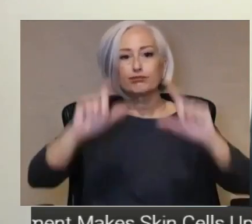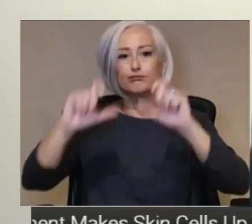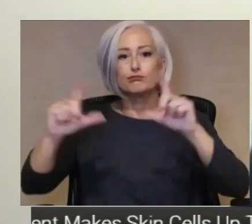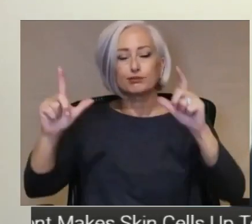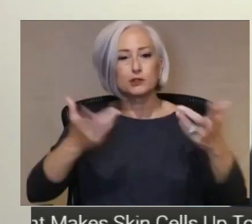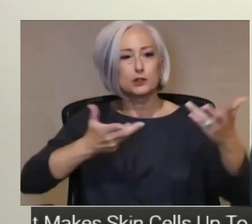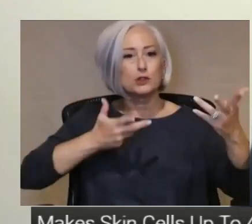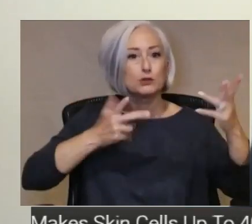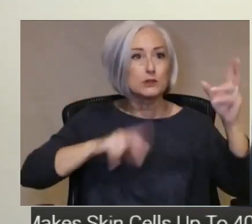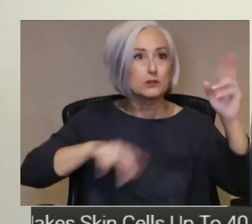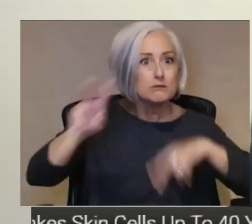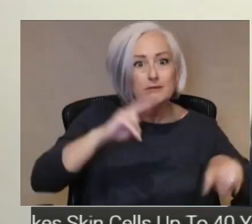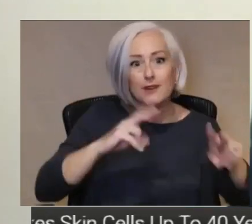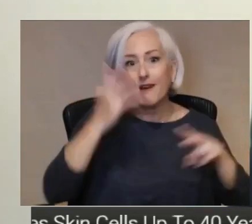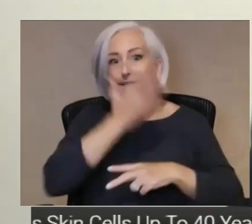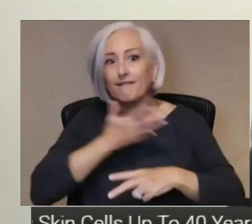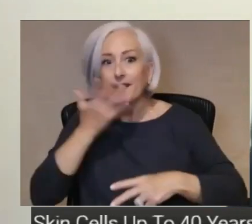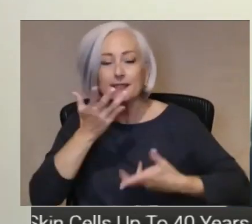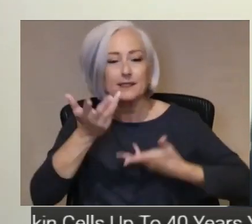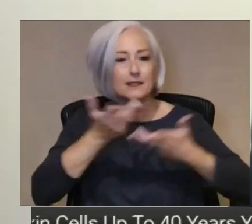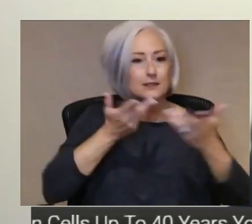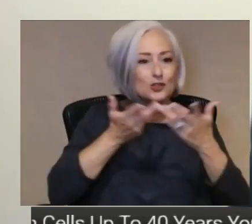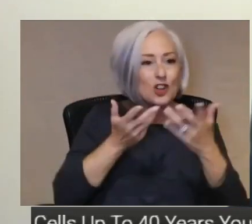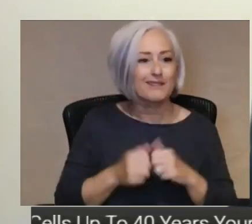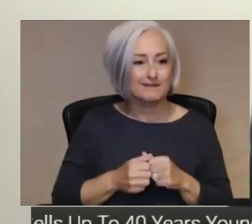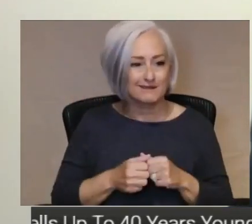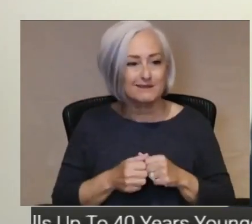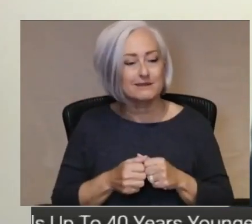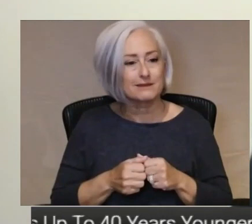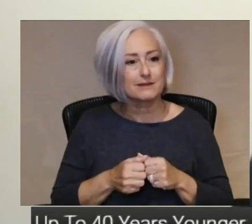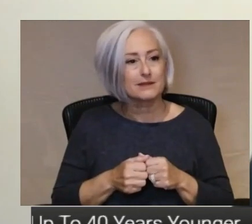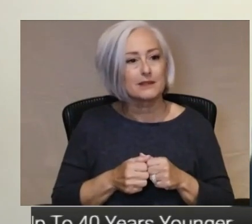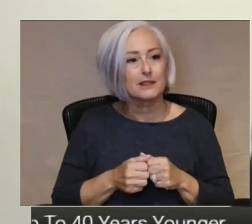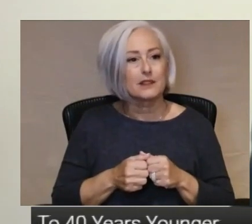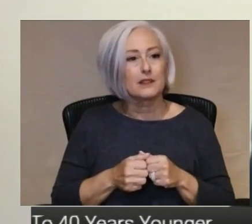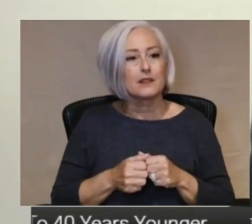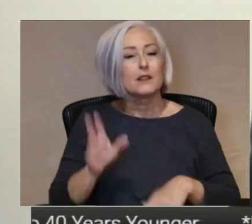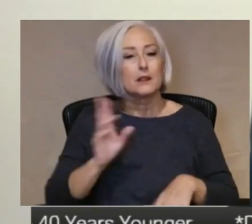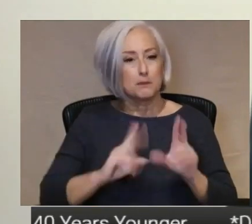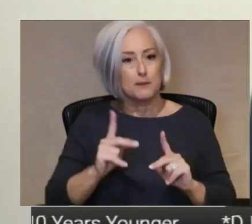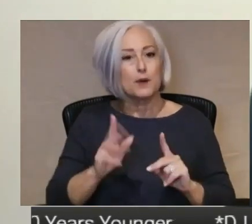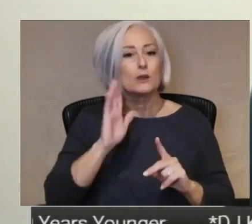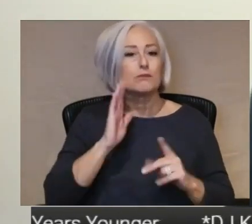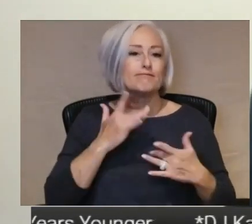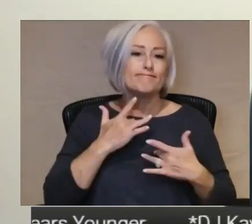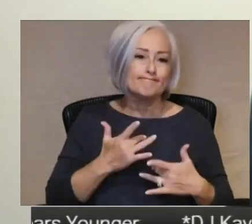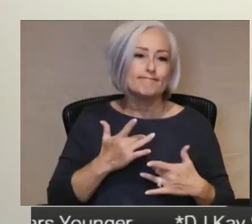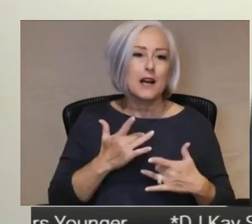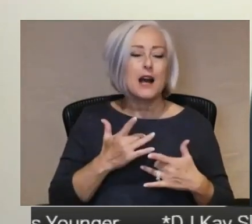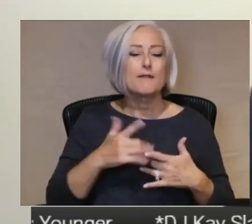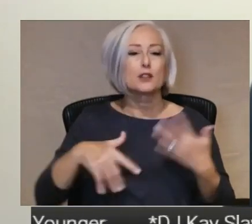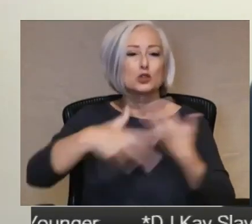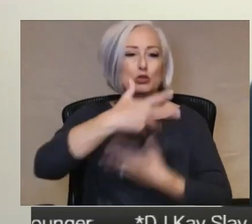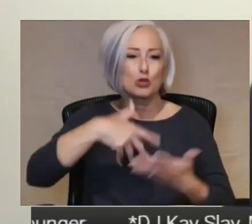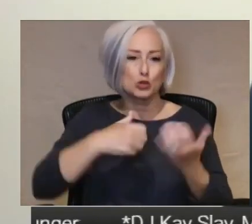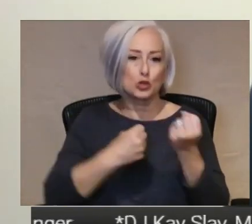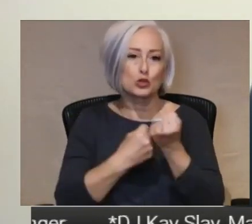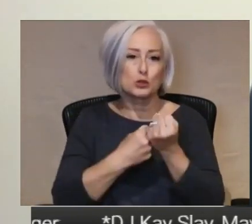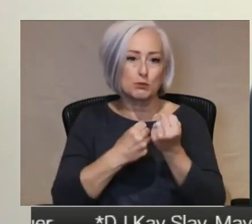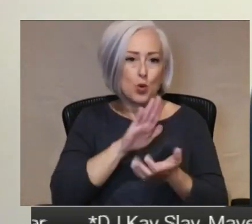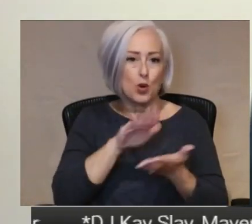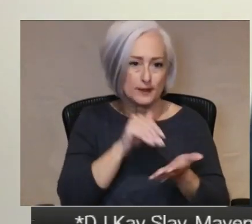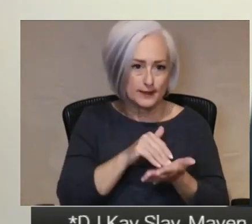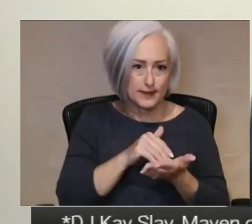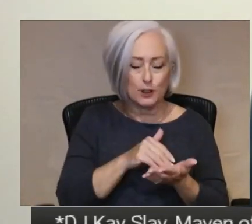to that, people primarily will already have their own social support center, whether that's family, friends from